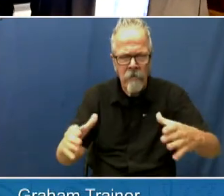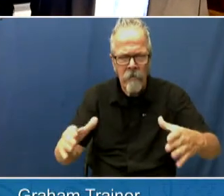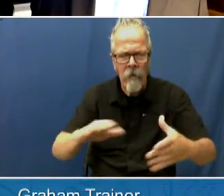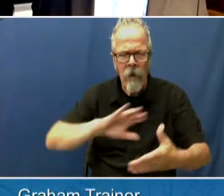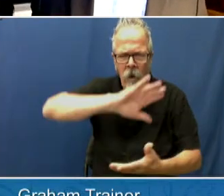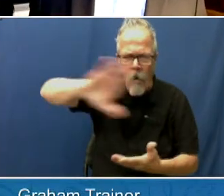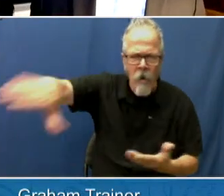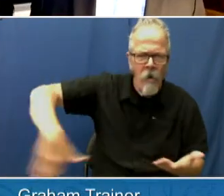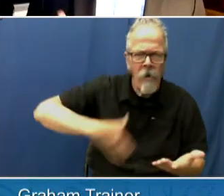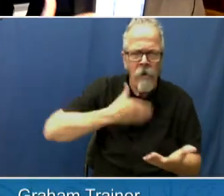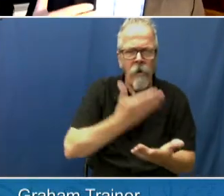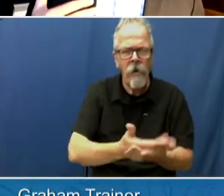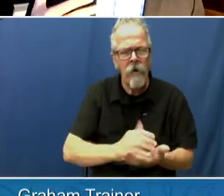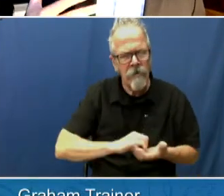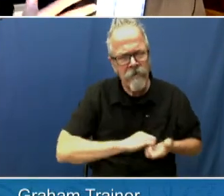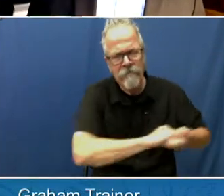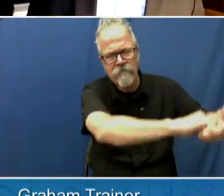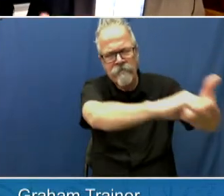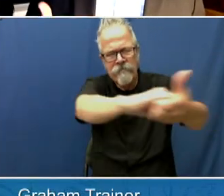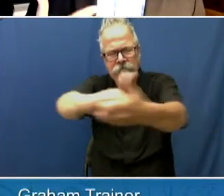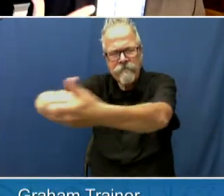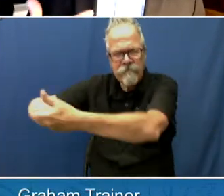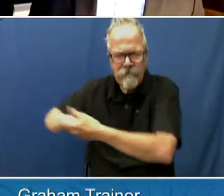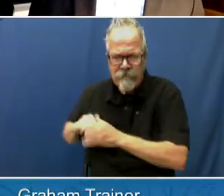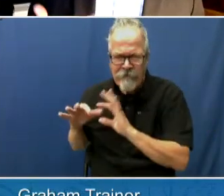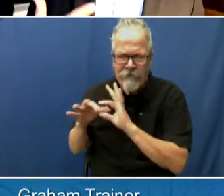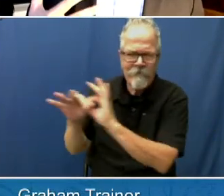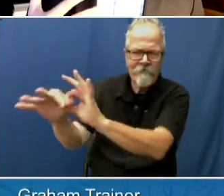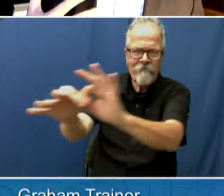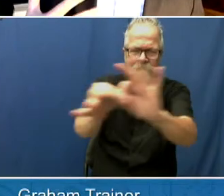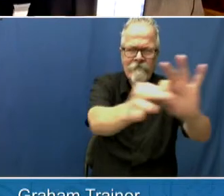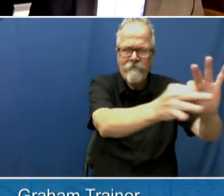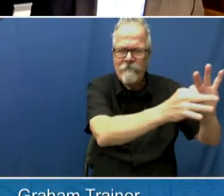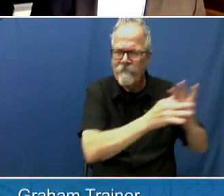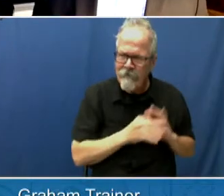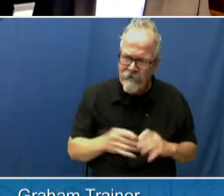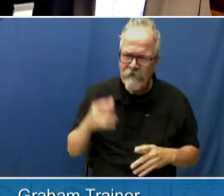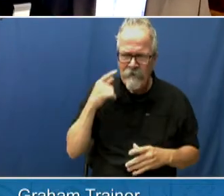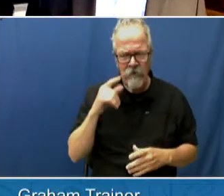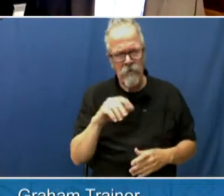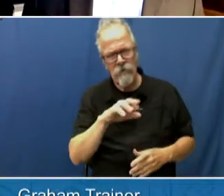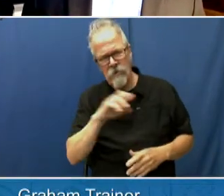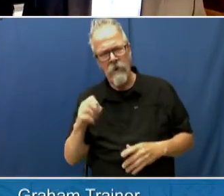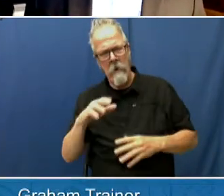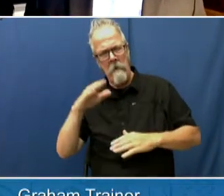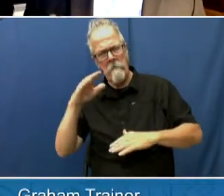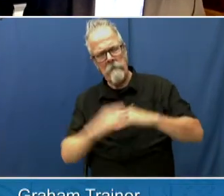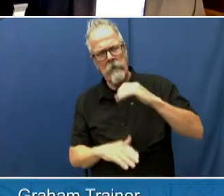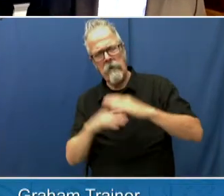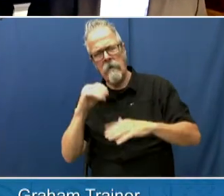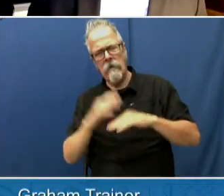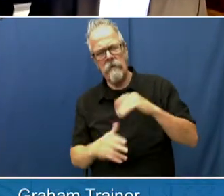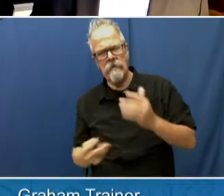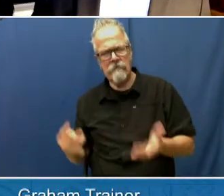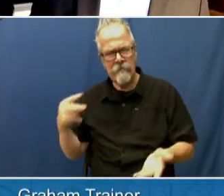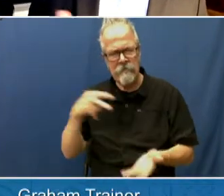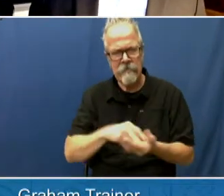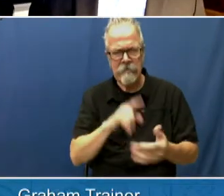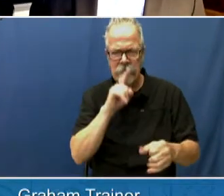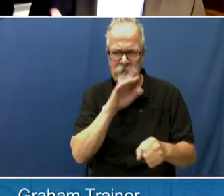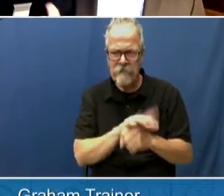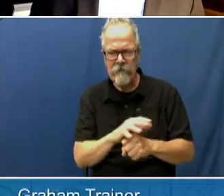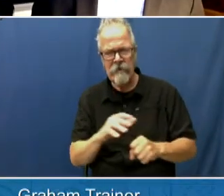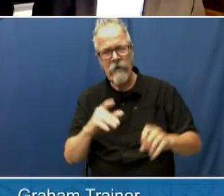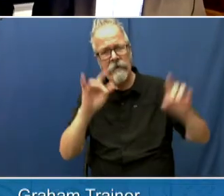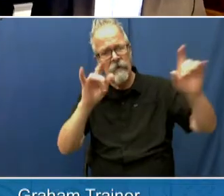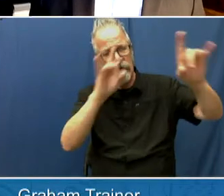this ongoing work, the work of rebuilding, of revitalizing, and of recommitting ourselves to the vision of a safer, more